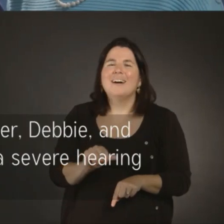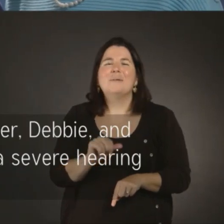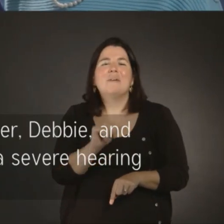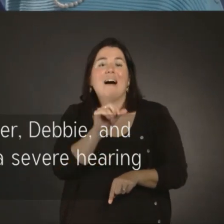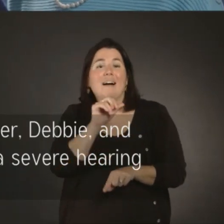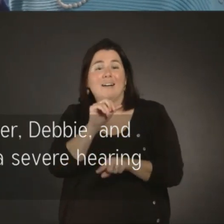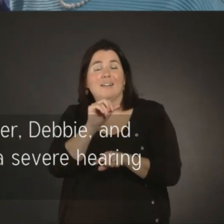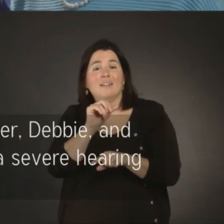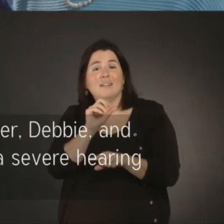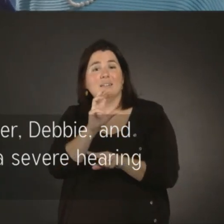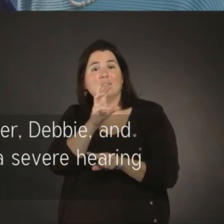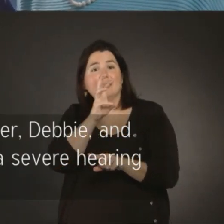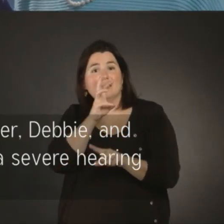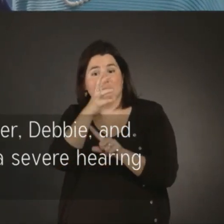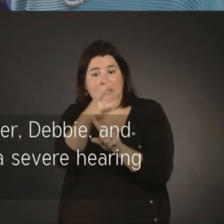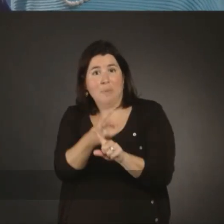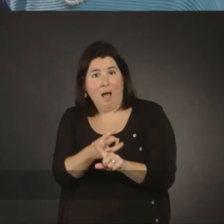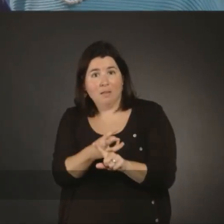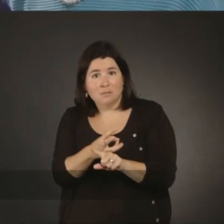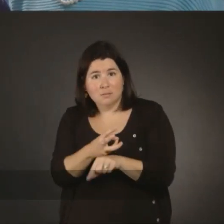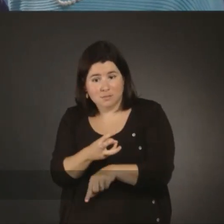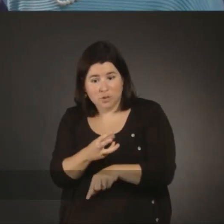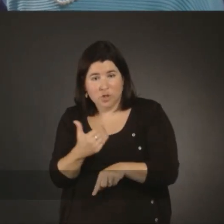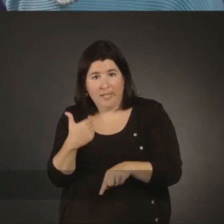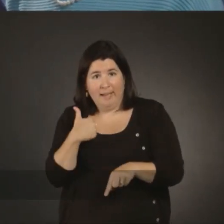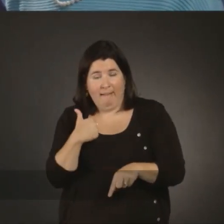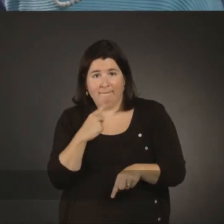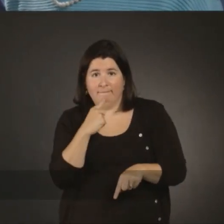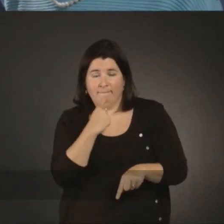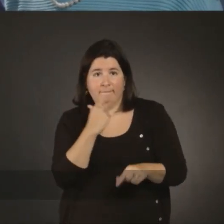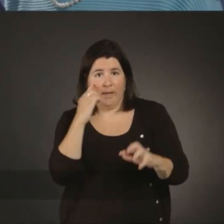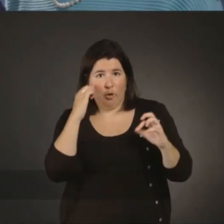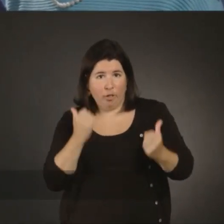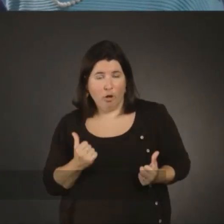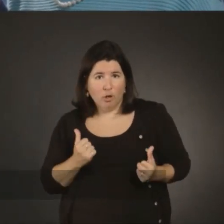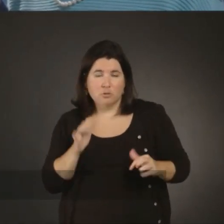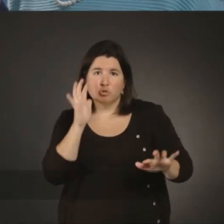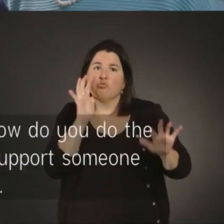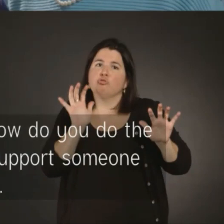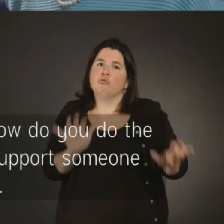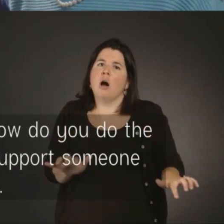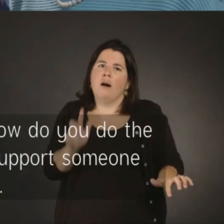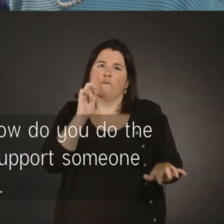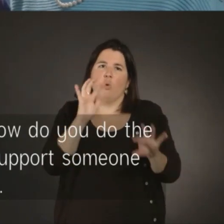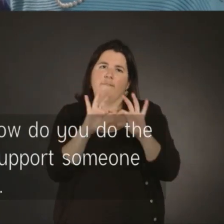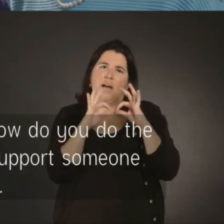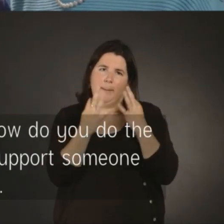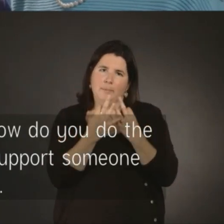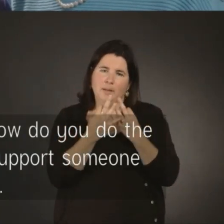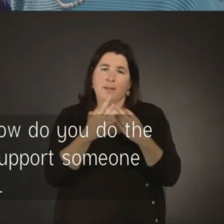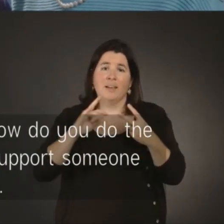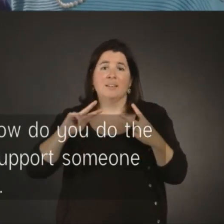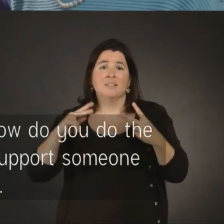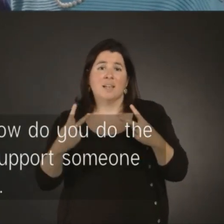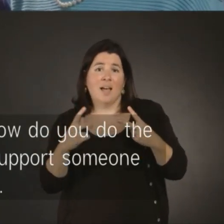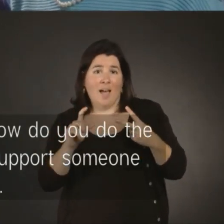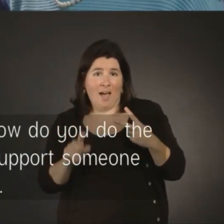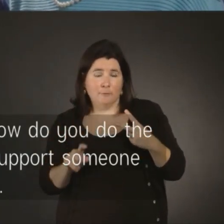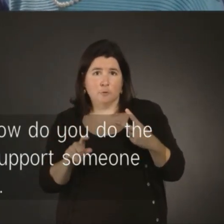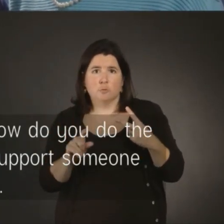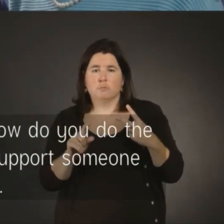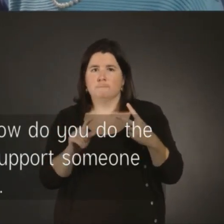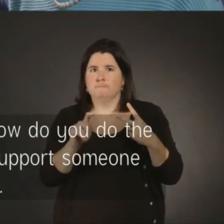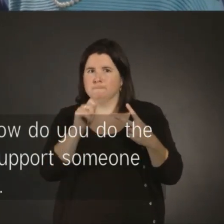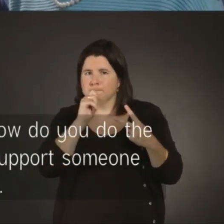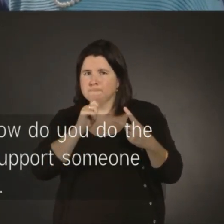6 months had a severe hearing loss. A shock for a family. And the second thing we had to deal with was, how